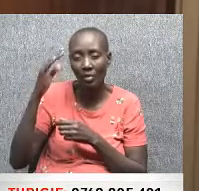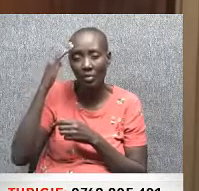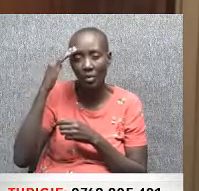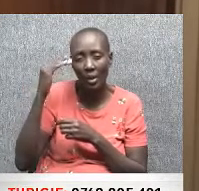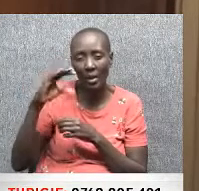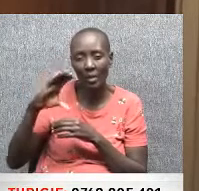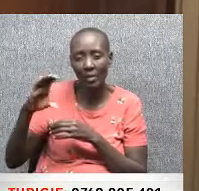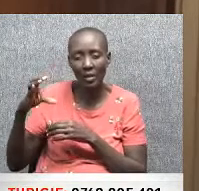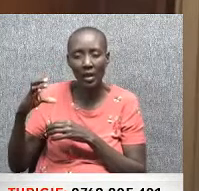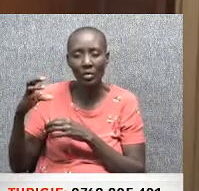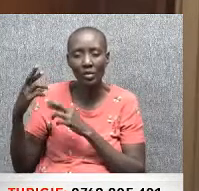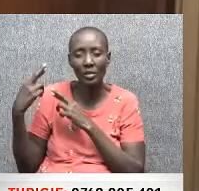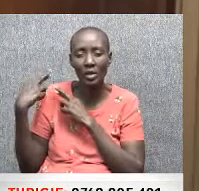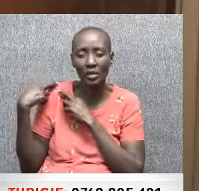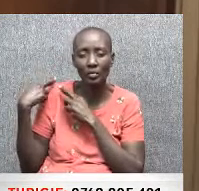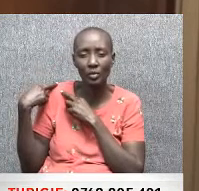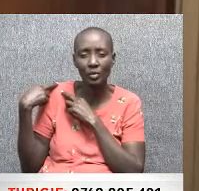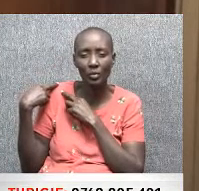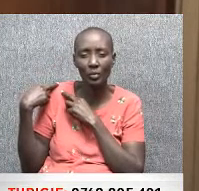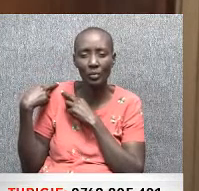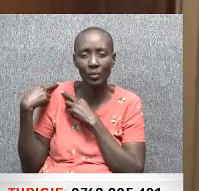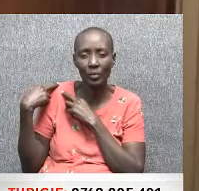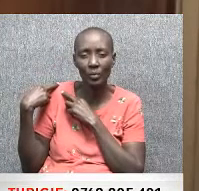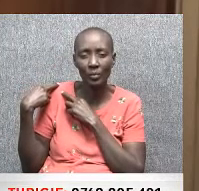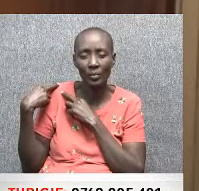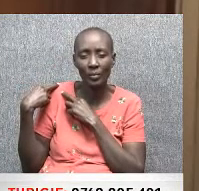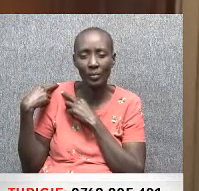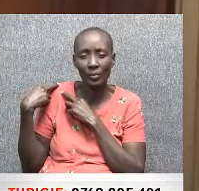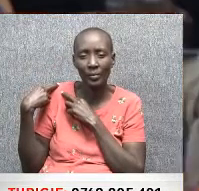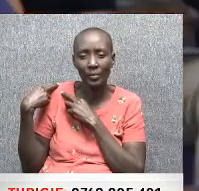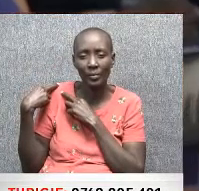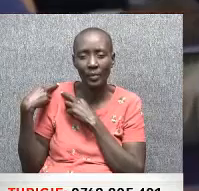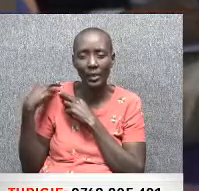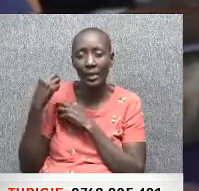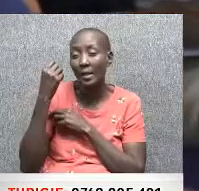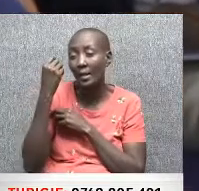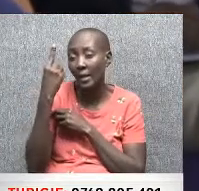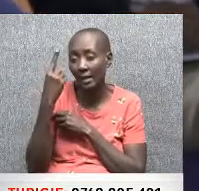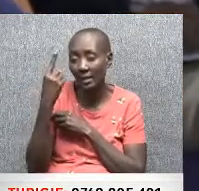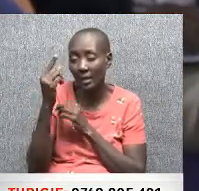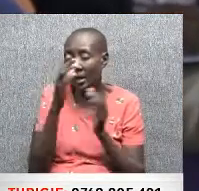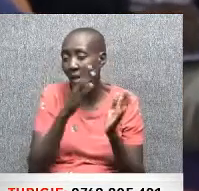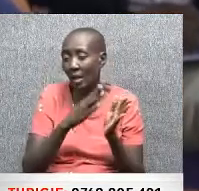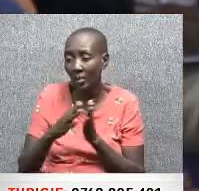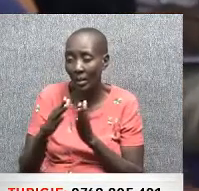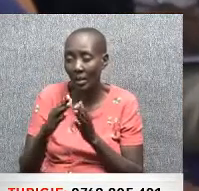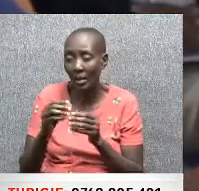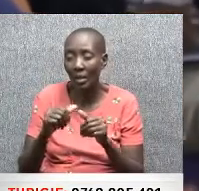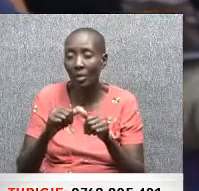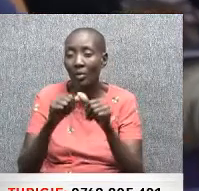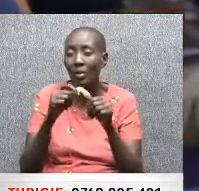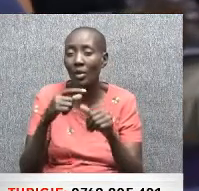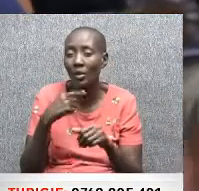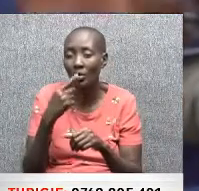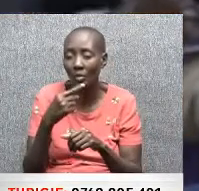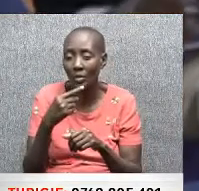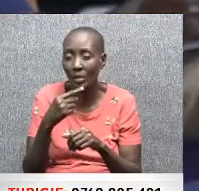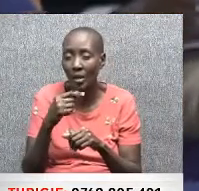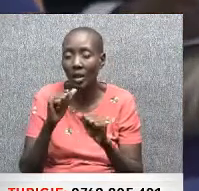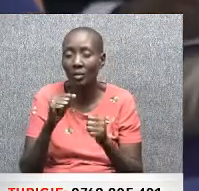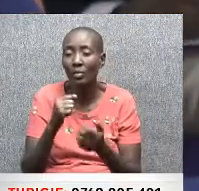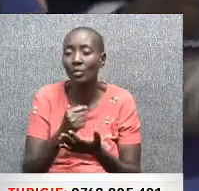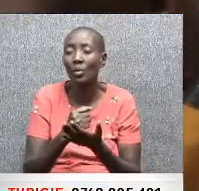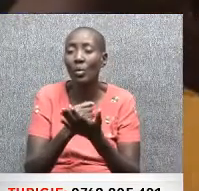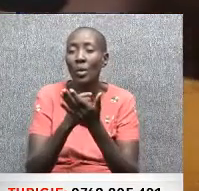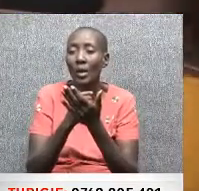counties, so that the counties appreciate what the bill is all about. Butcher alisema kwamba mswada huu utasaidia